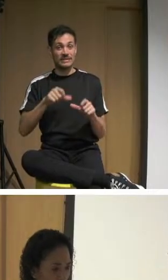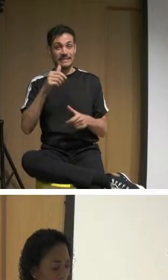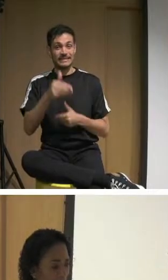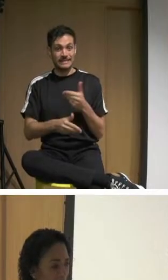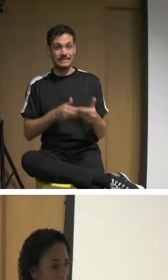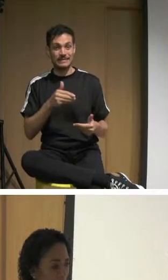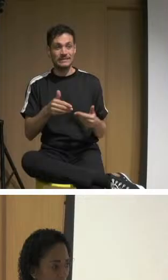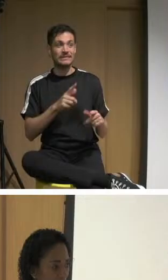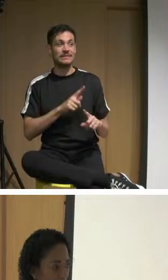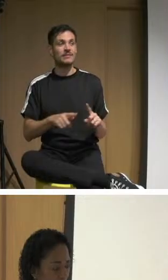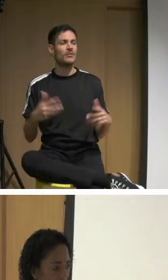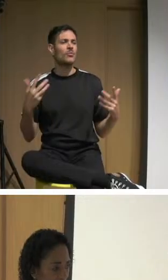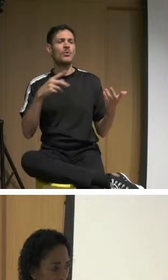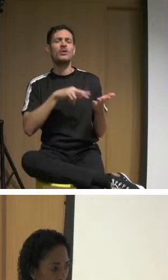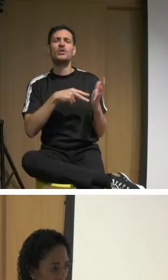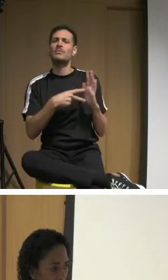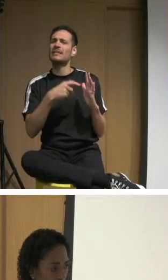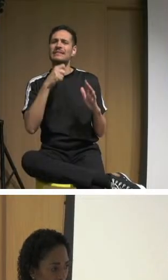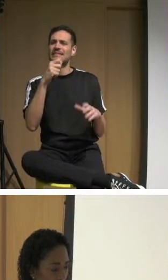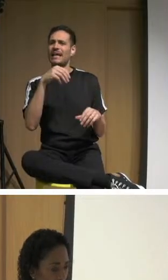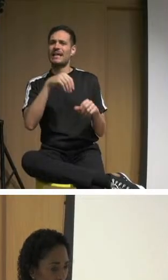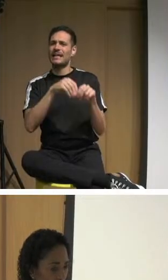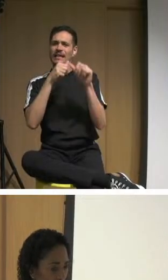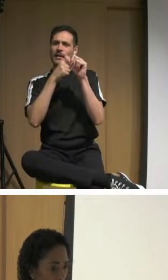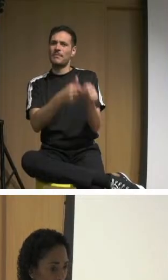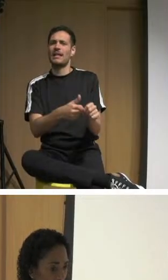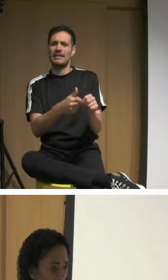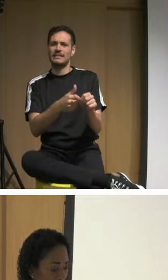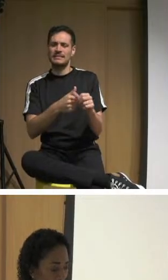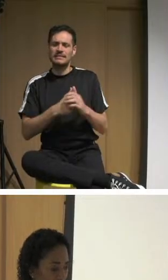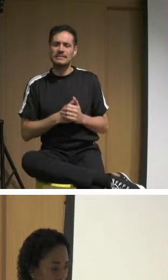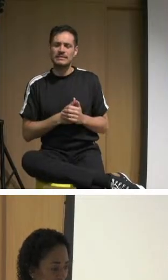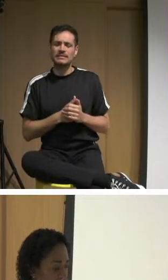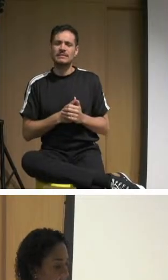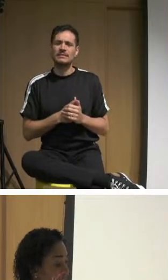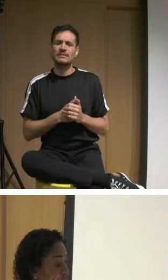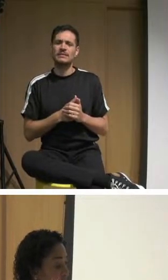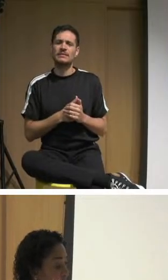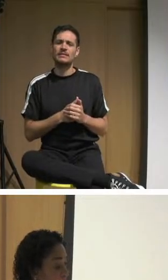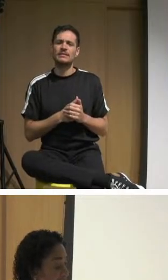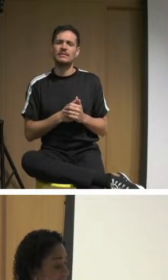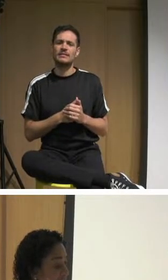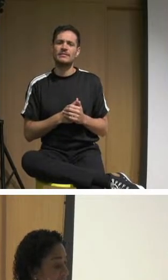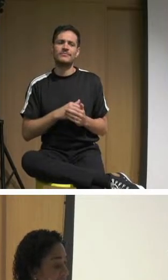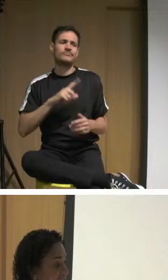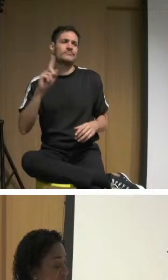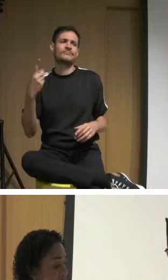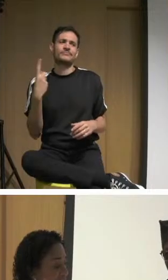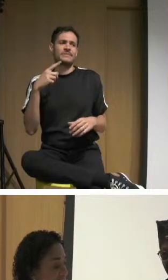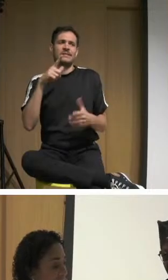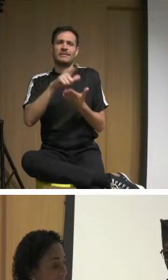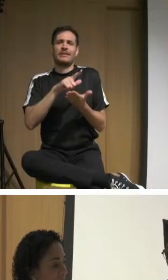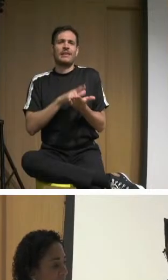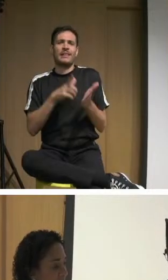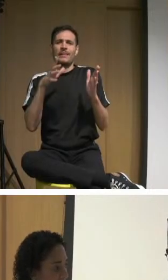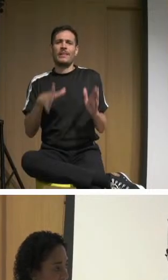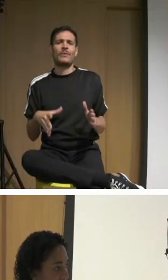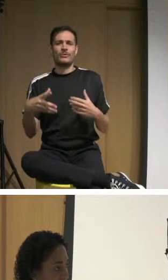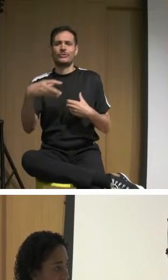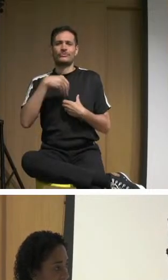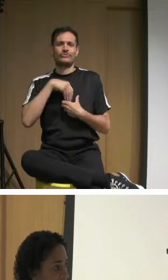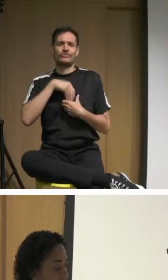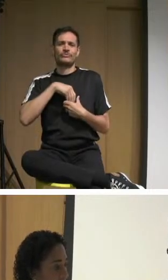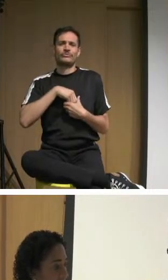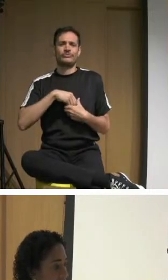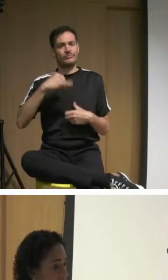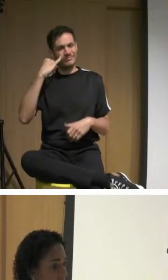you mean by not in compliance? Because now I'm struggling with, and it's just the lawyer in me. Like, if we're not in